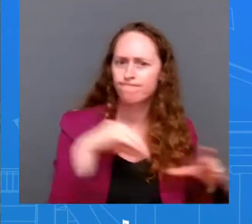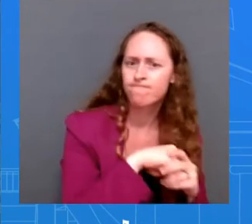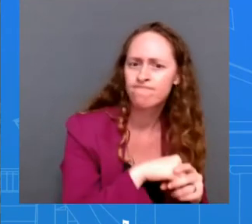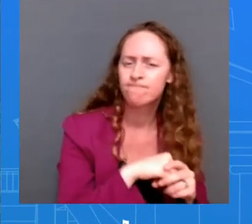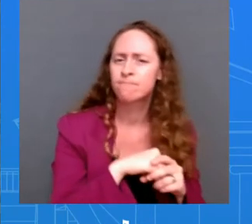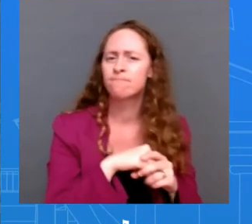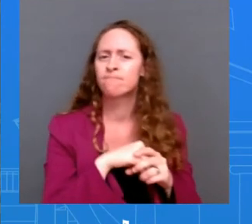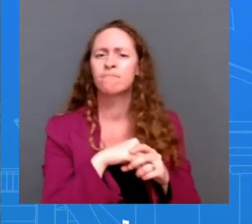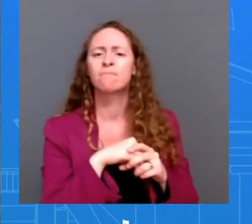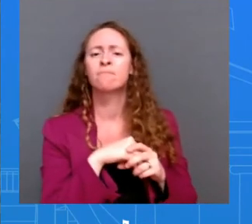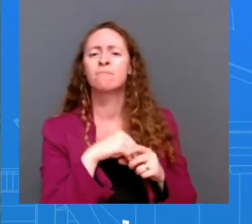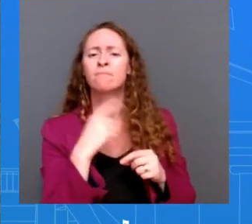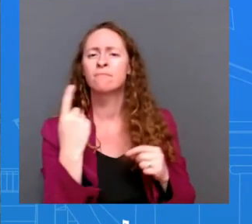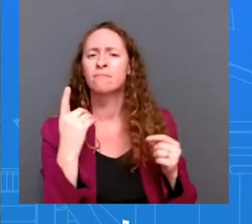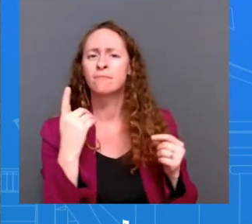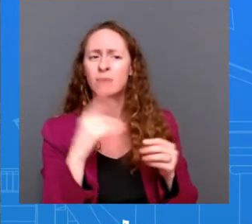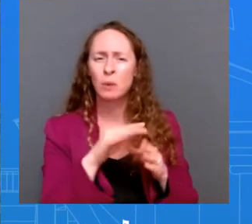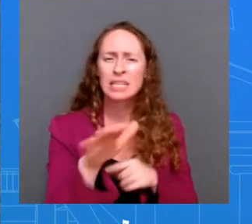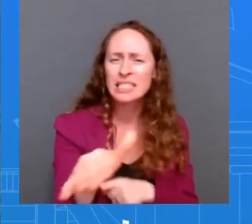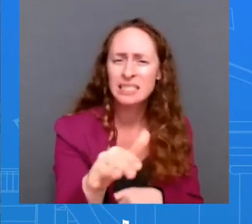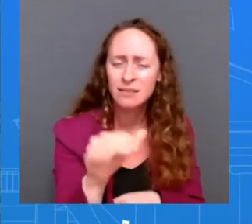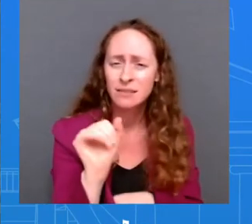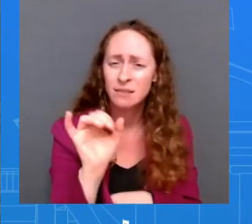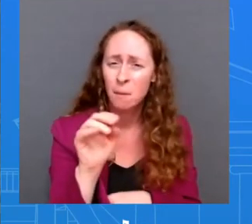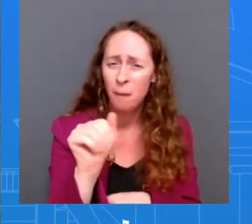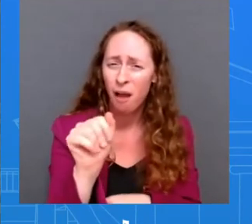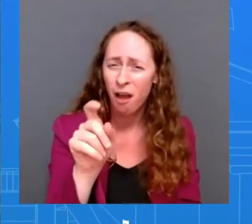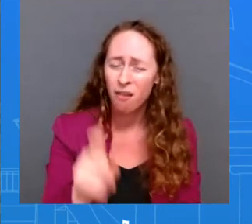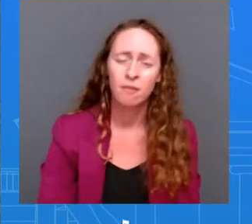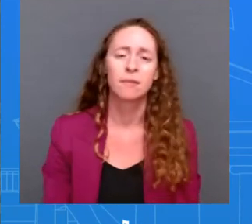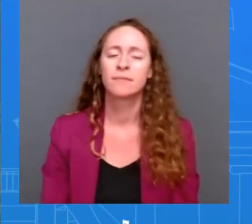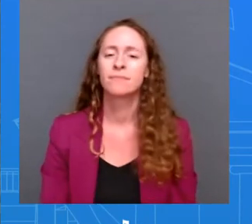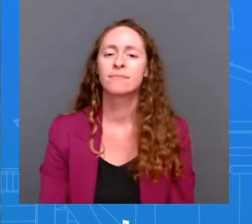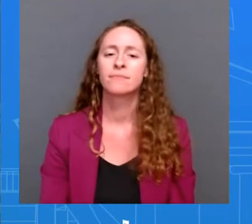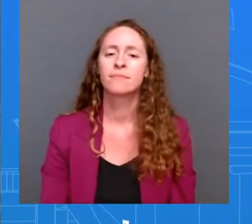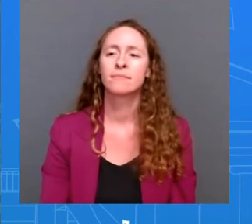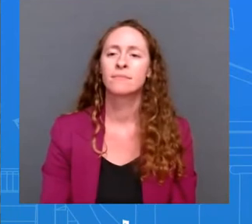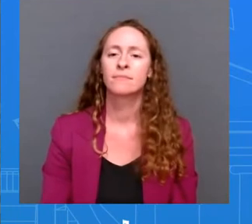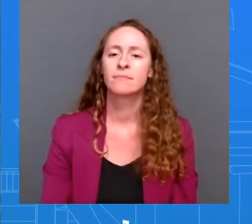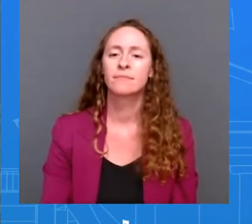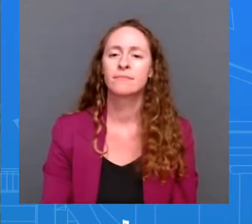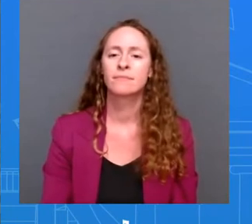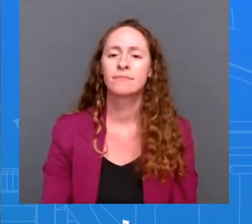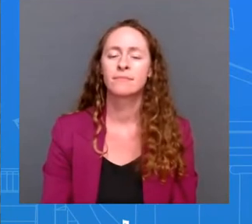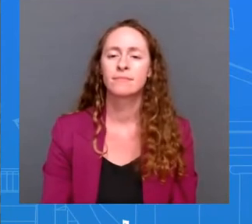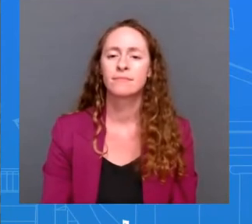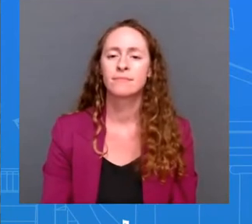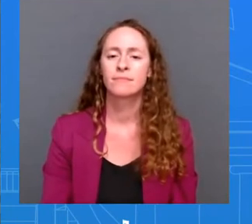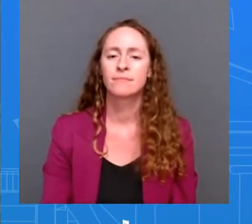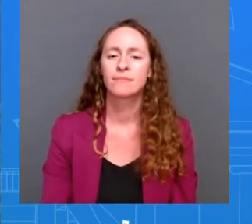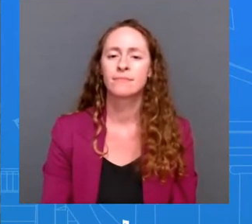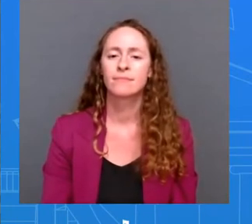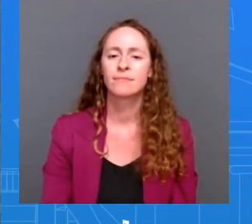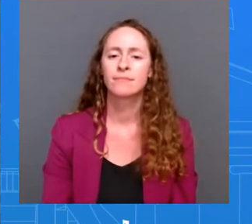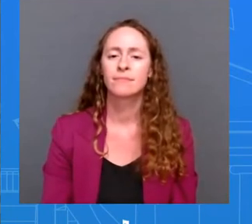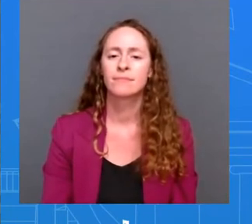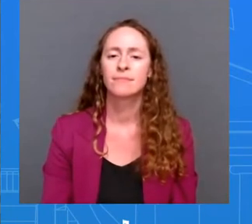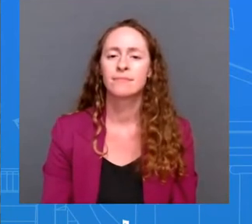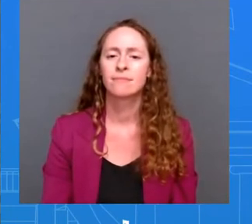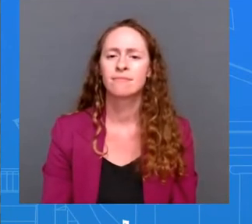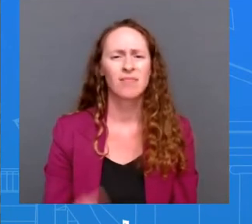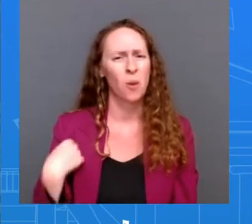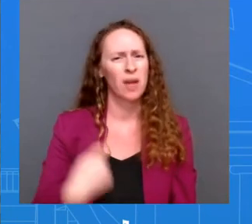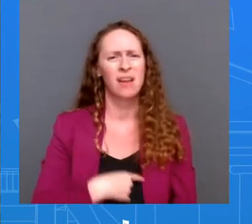year, actually probably since the beginning of this year, is that we were not going to negotiate in public. We believed that